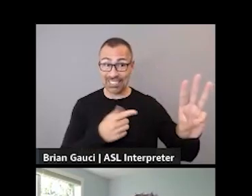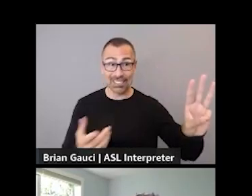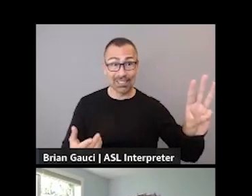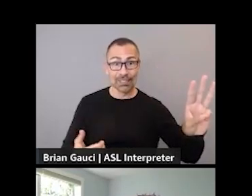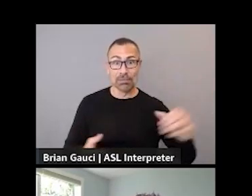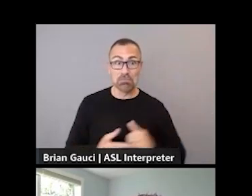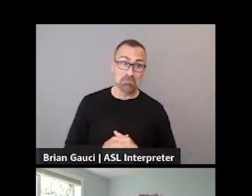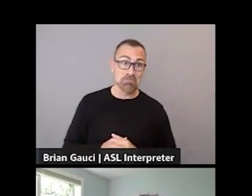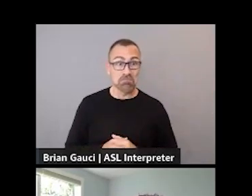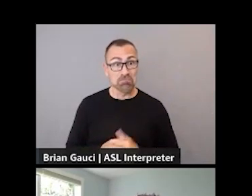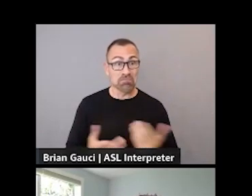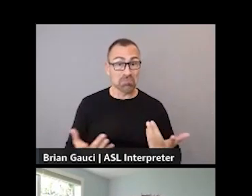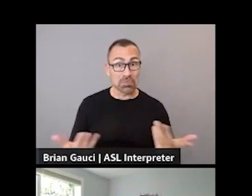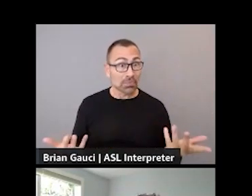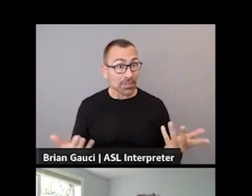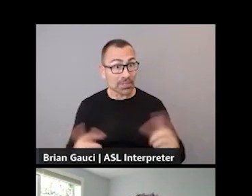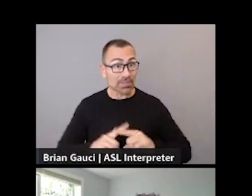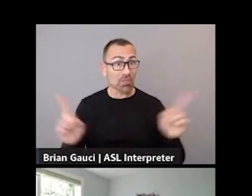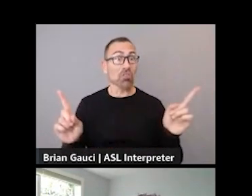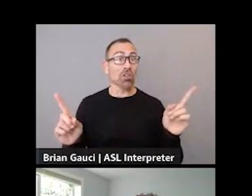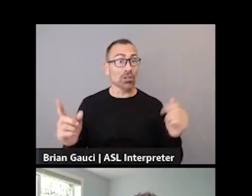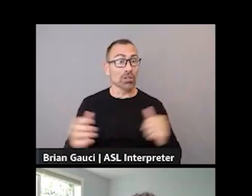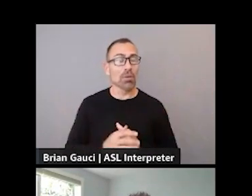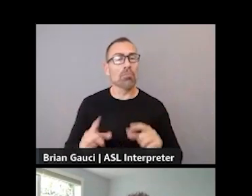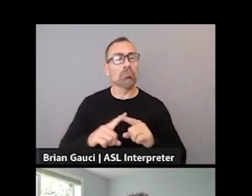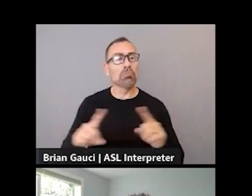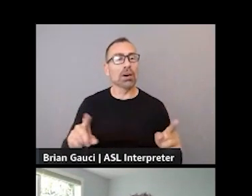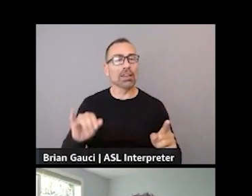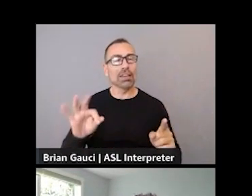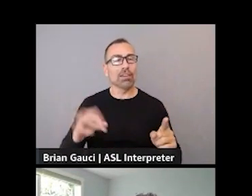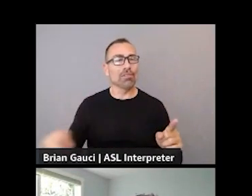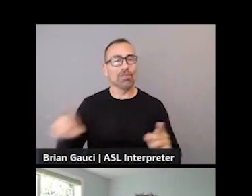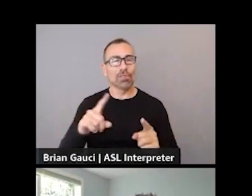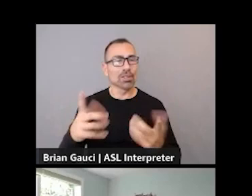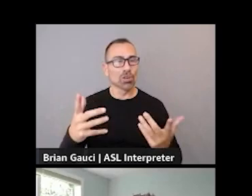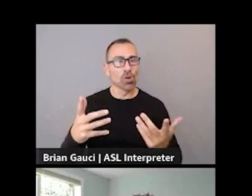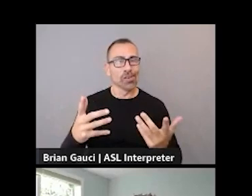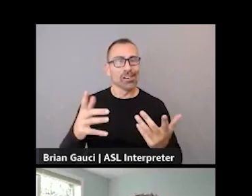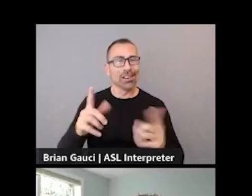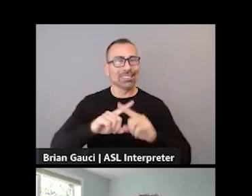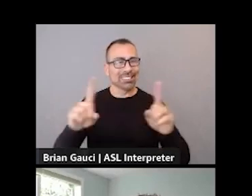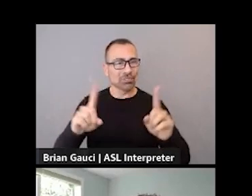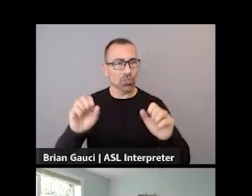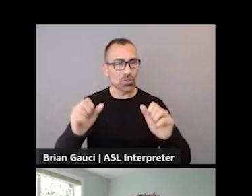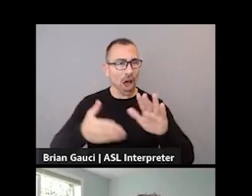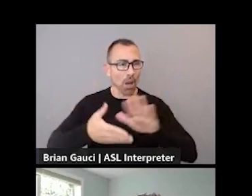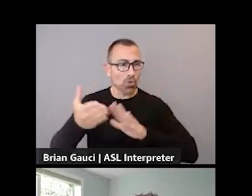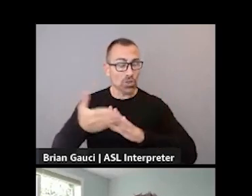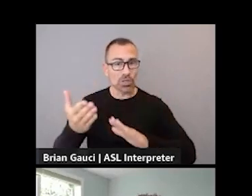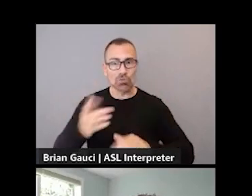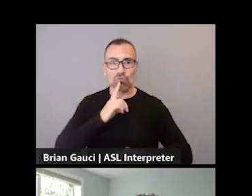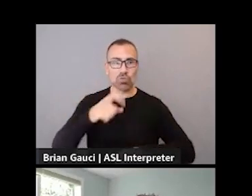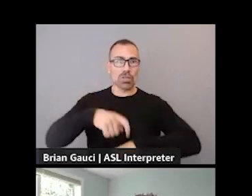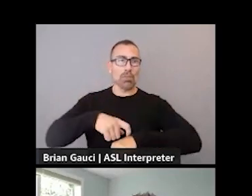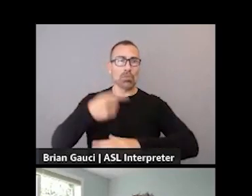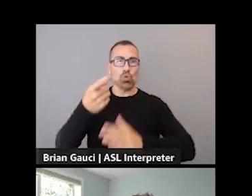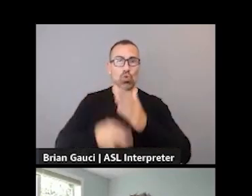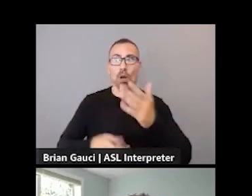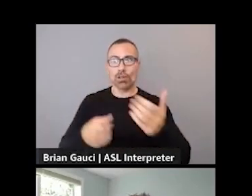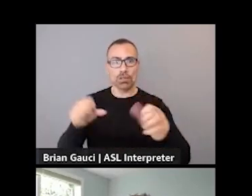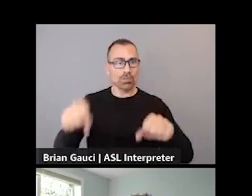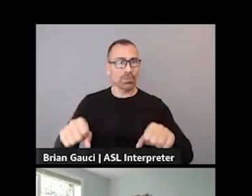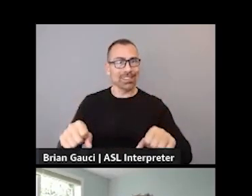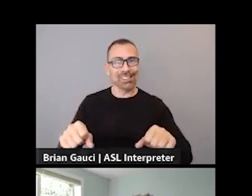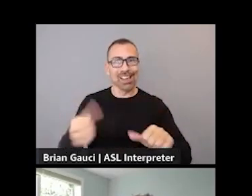is a difference. But imagine, you know, in a different operation, the real time, the cost could be, everyone loses out. It's kind of